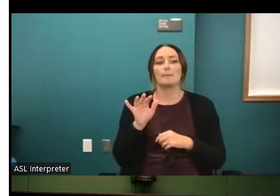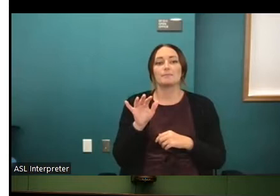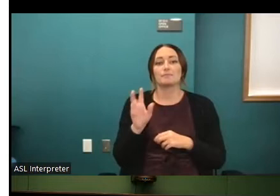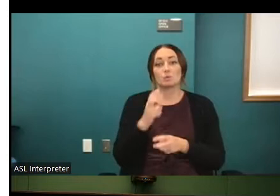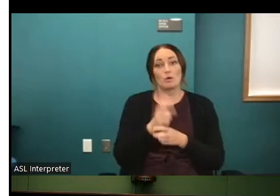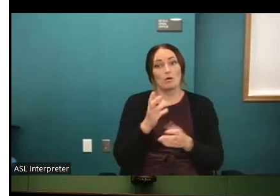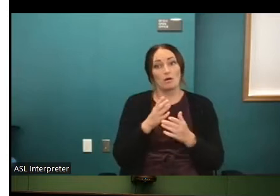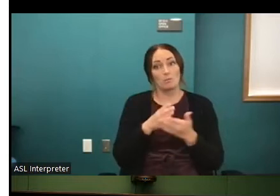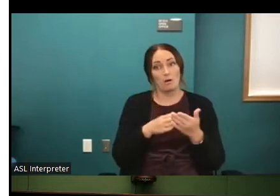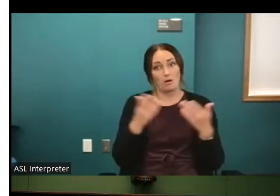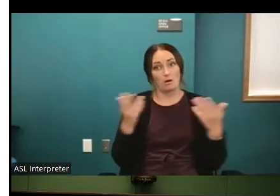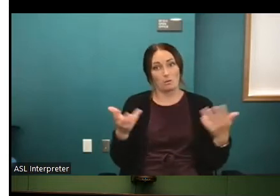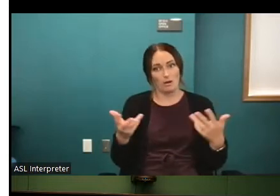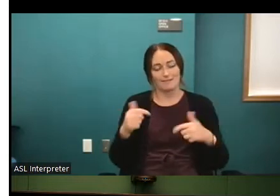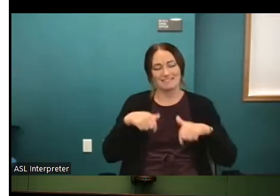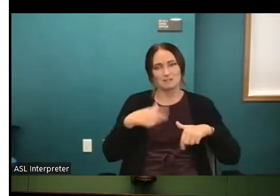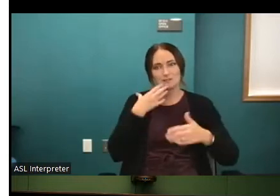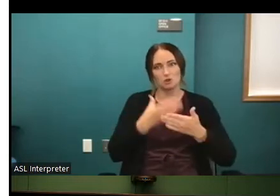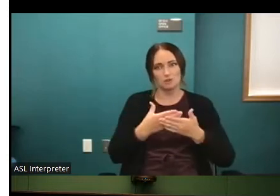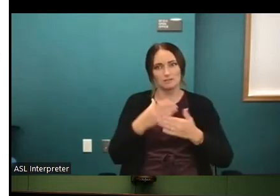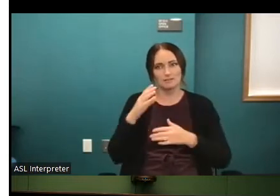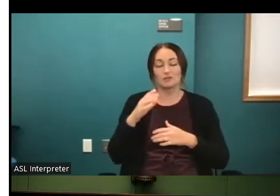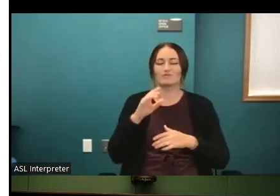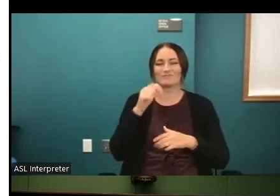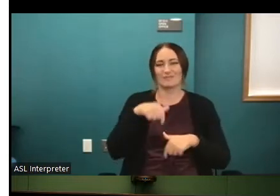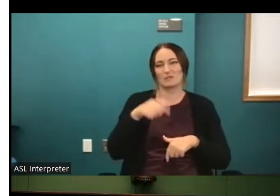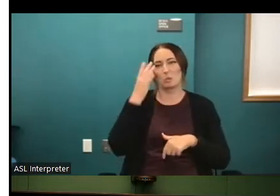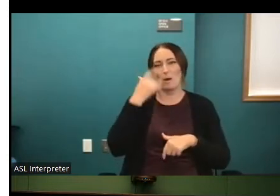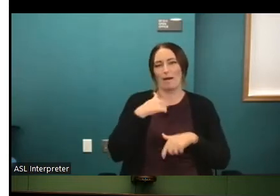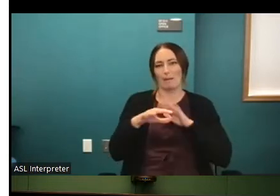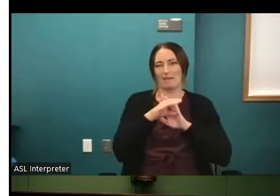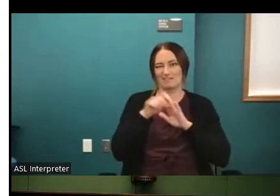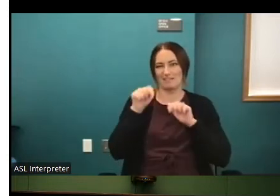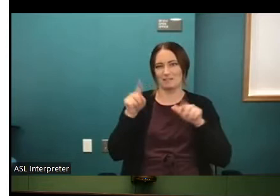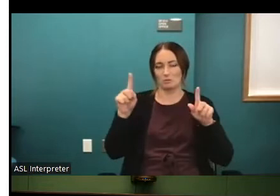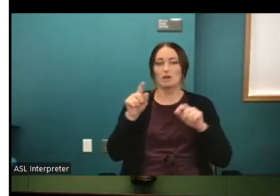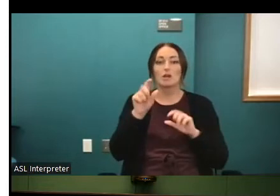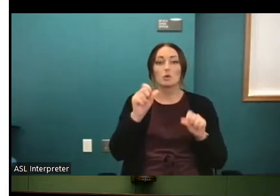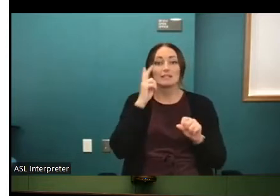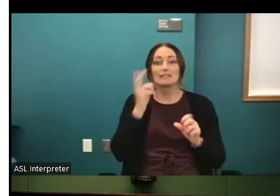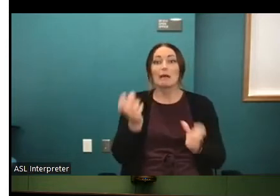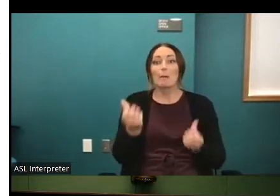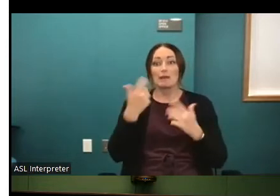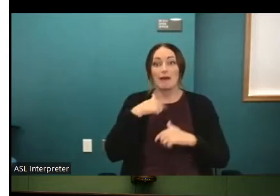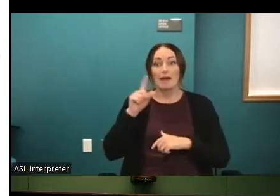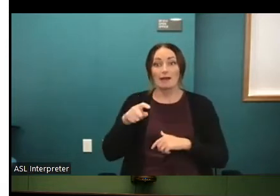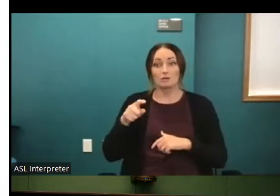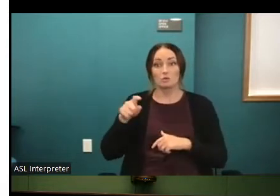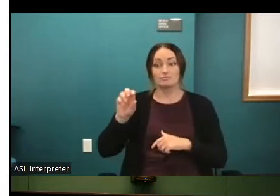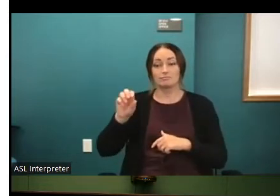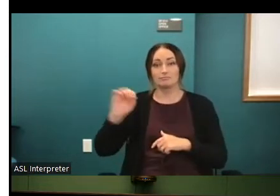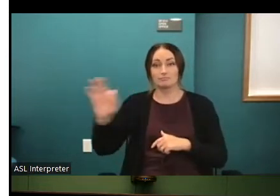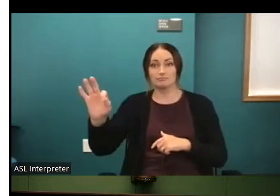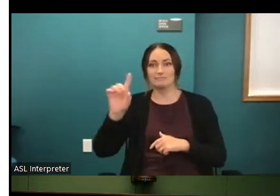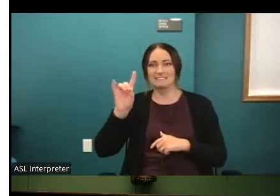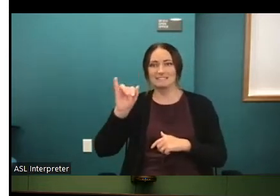hard part is, and this is a good case, this is why I picked this one. You can see how many electrodes I had to disable for this kid. So now